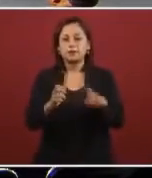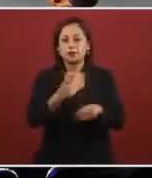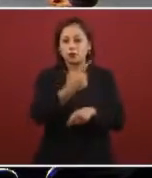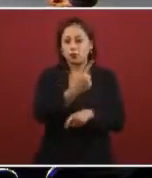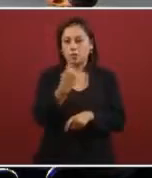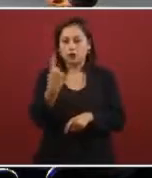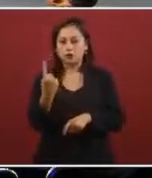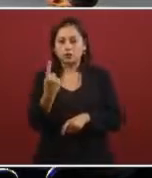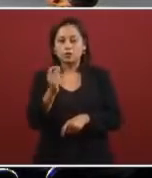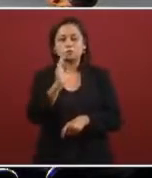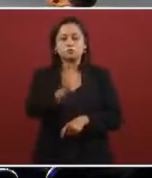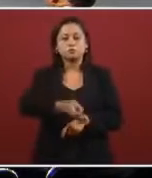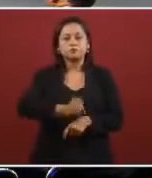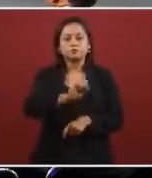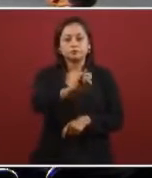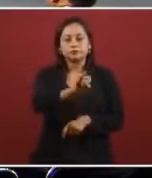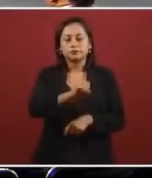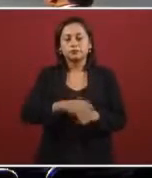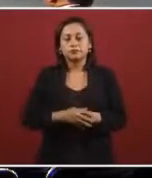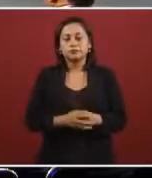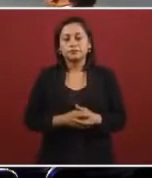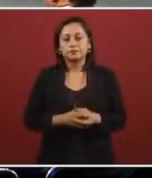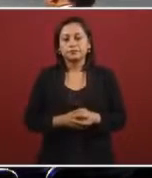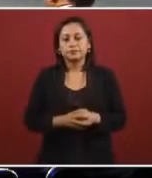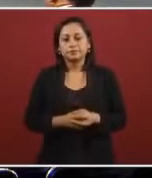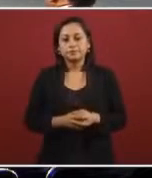one. Yes, here it's authorized.